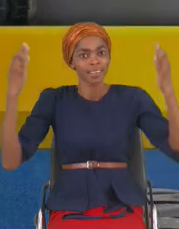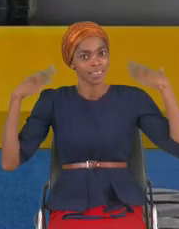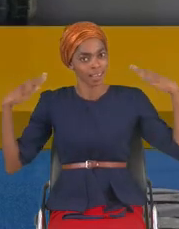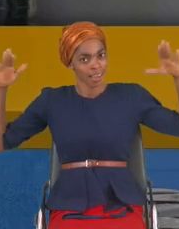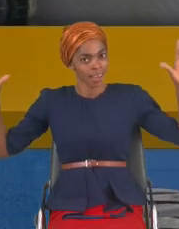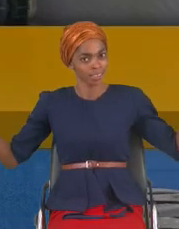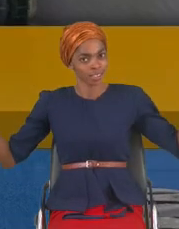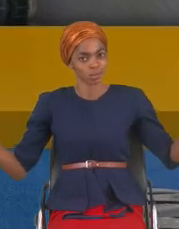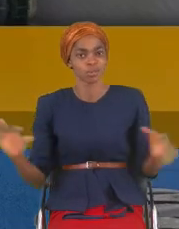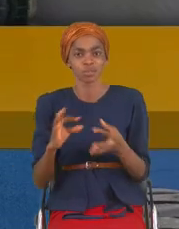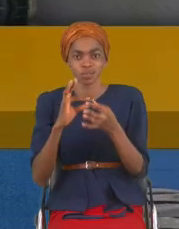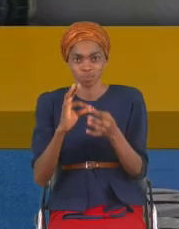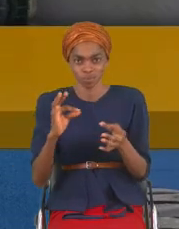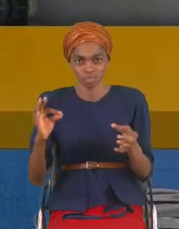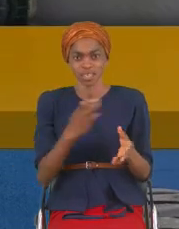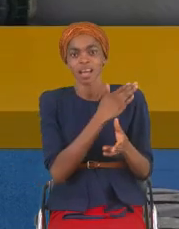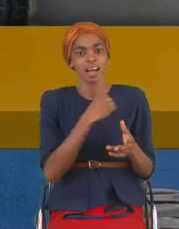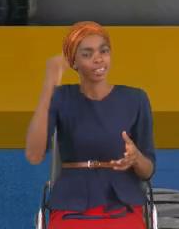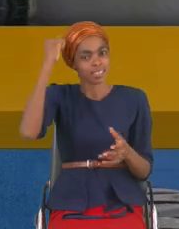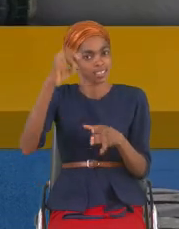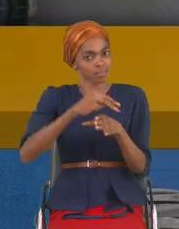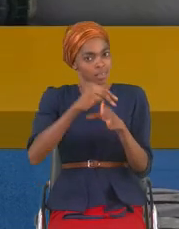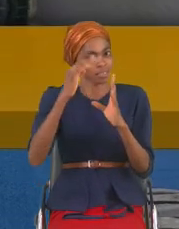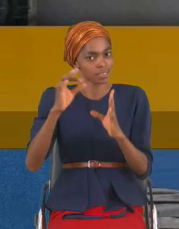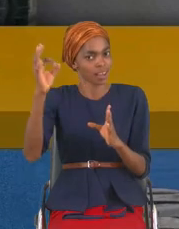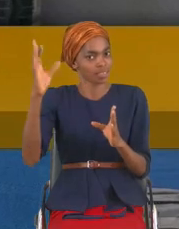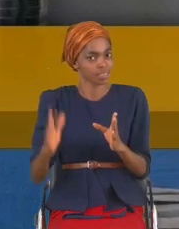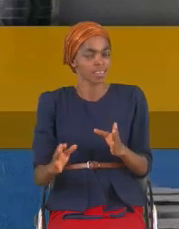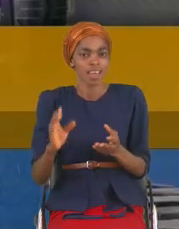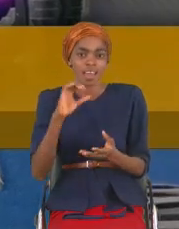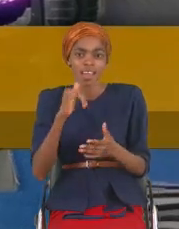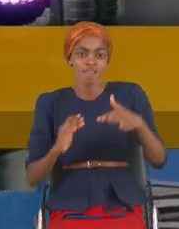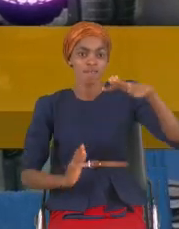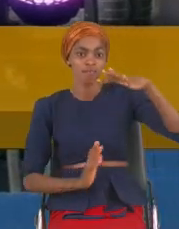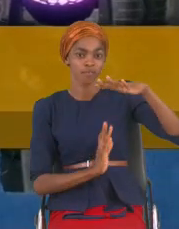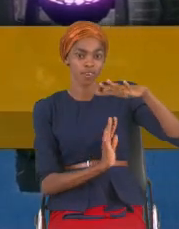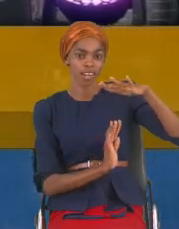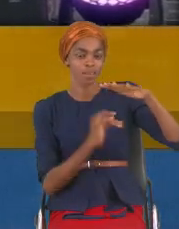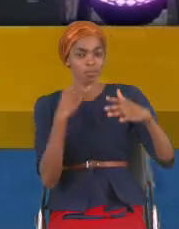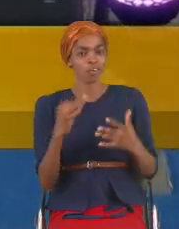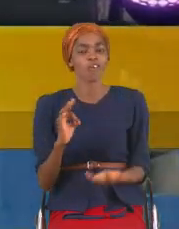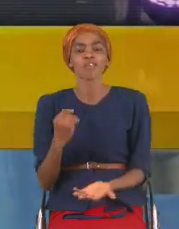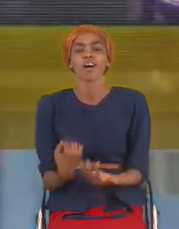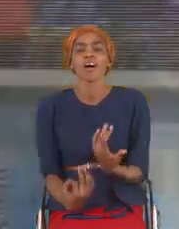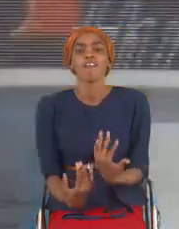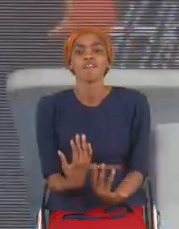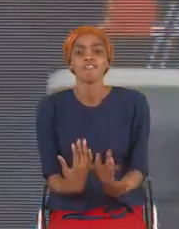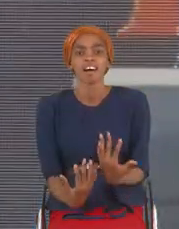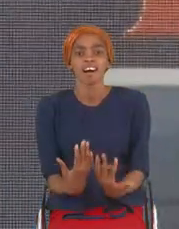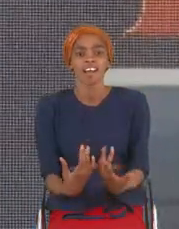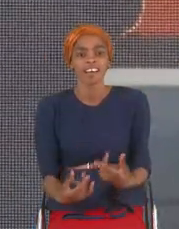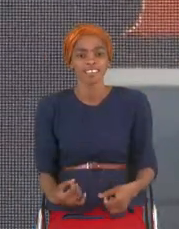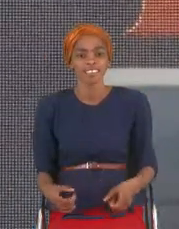angels spirits and his ministers a flame of fire. As you go